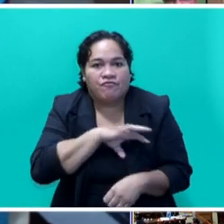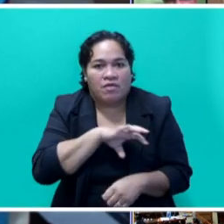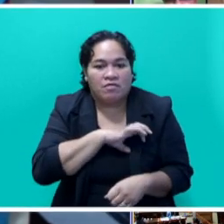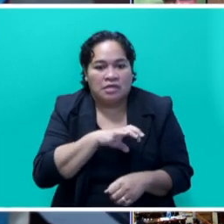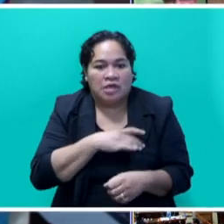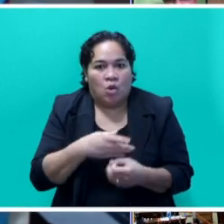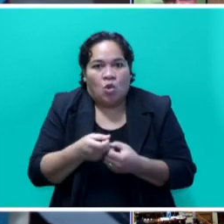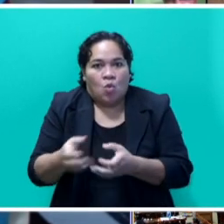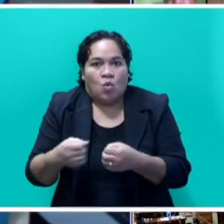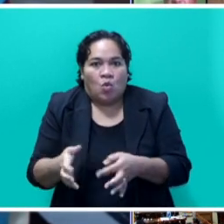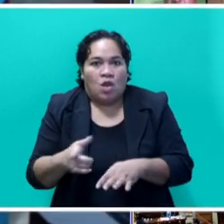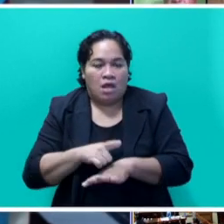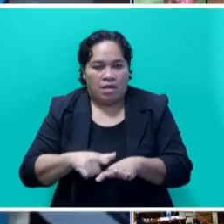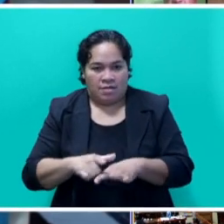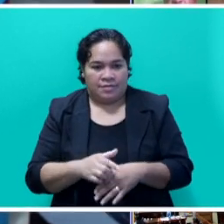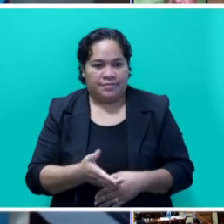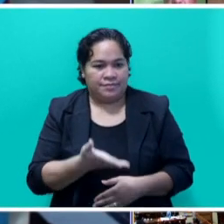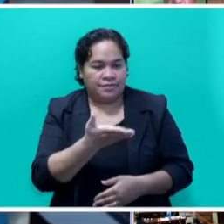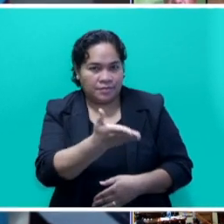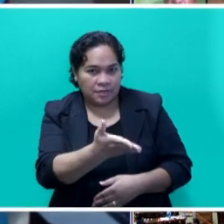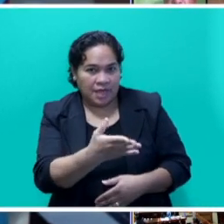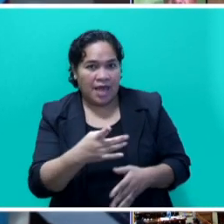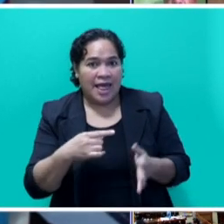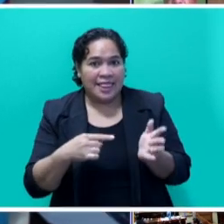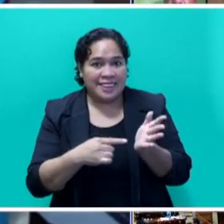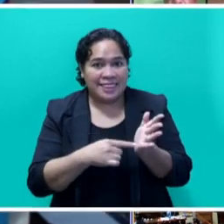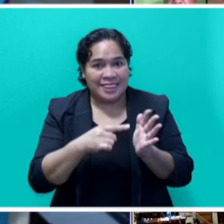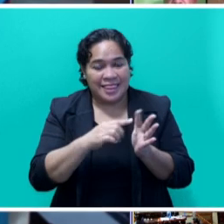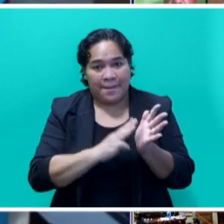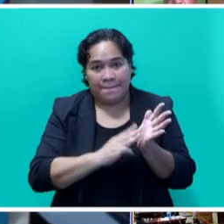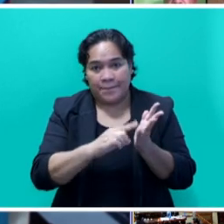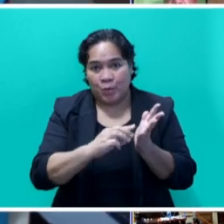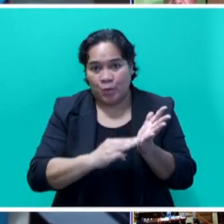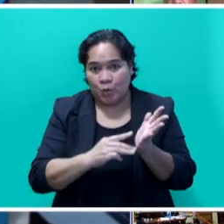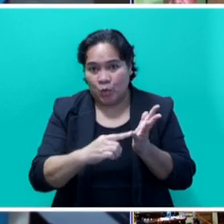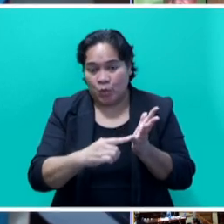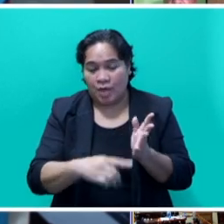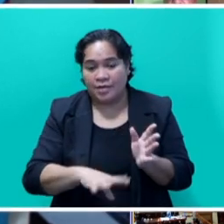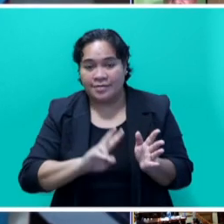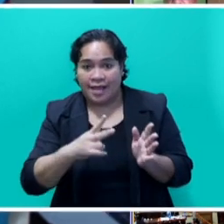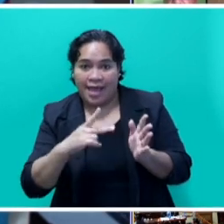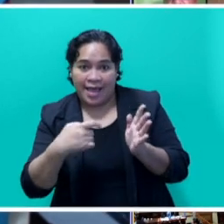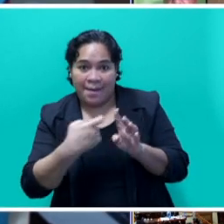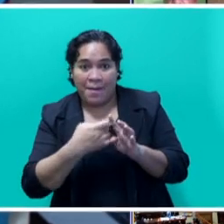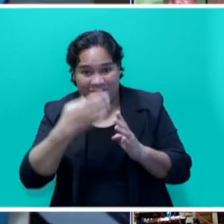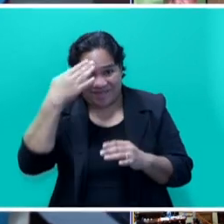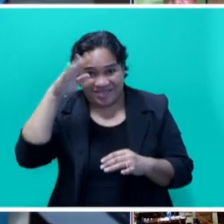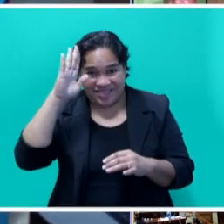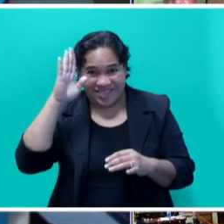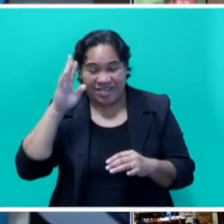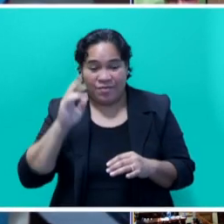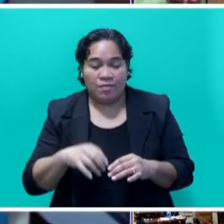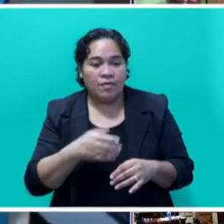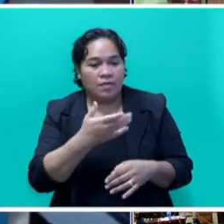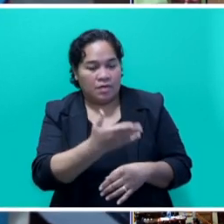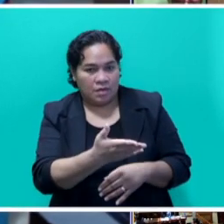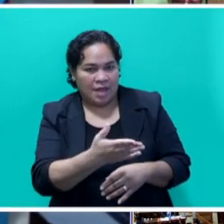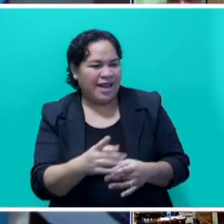Honorable Rotemu Mukiapa stood up this afternoon and mentioned all the names of the chiefs,